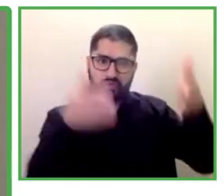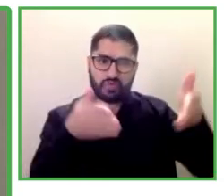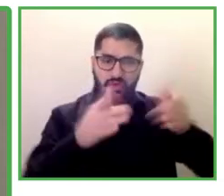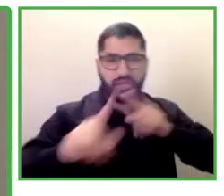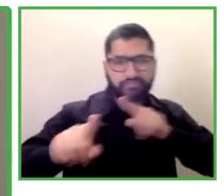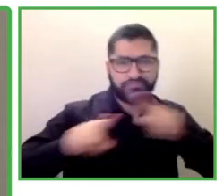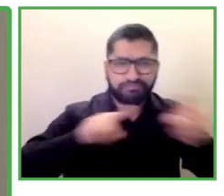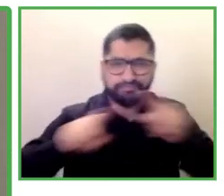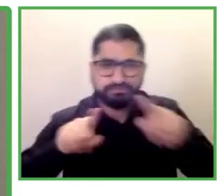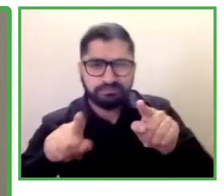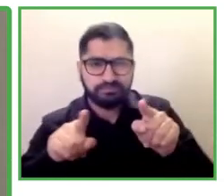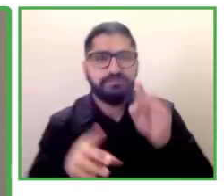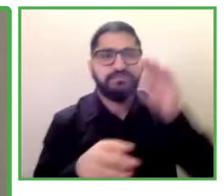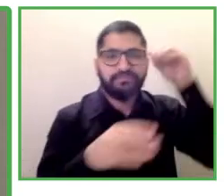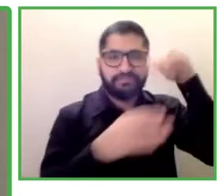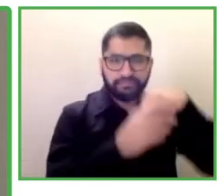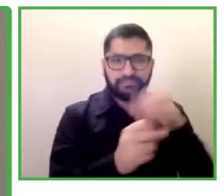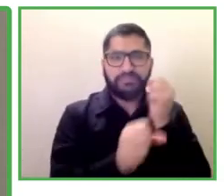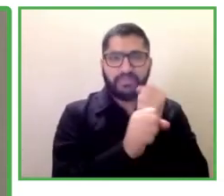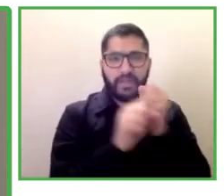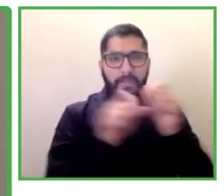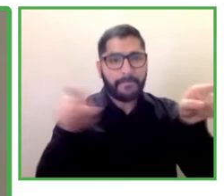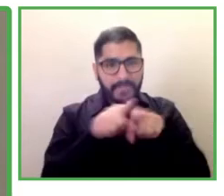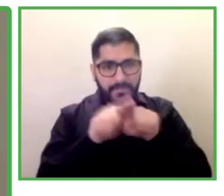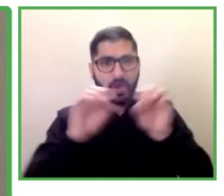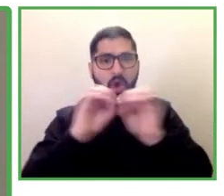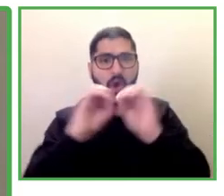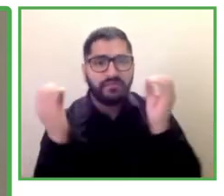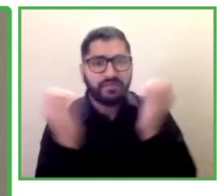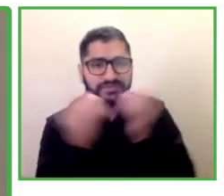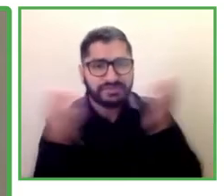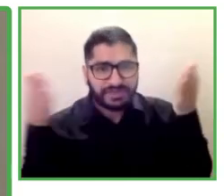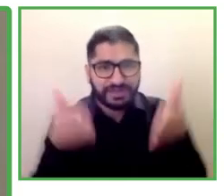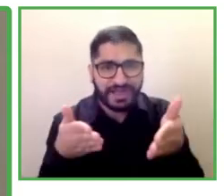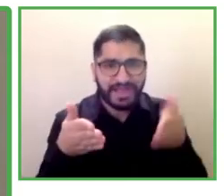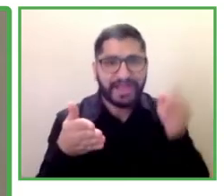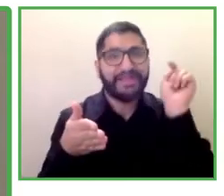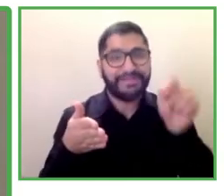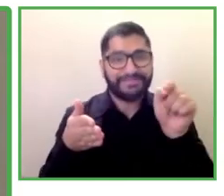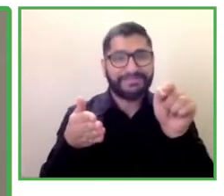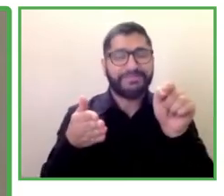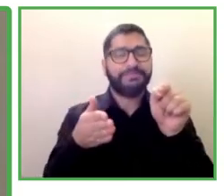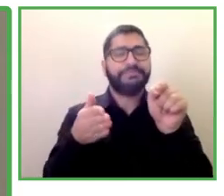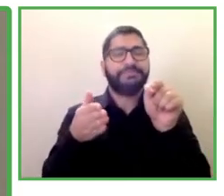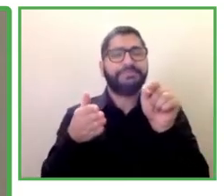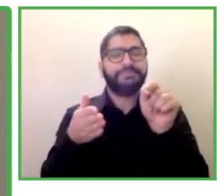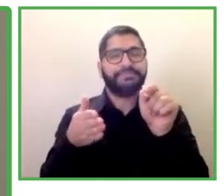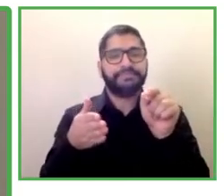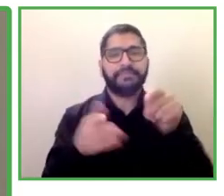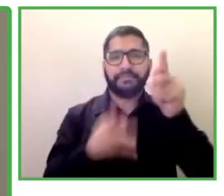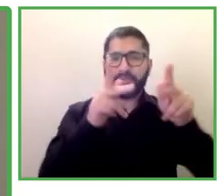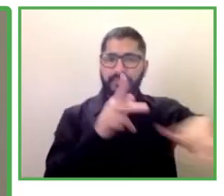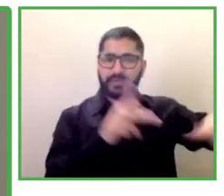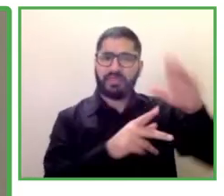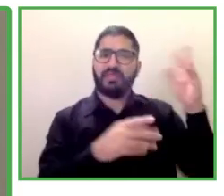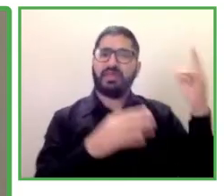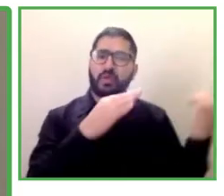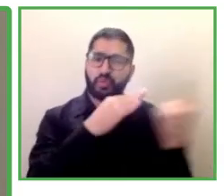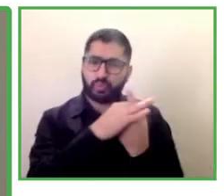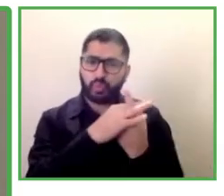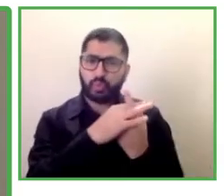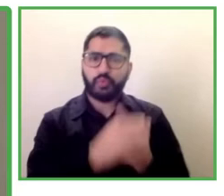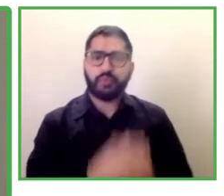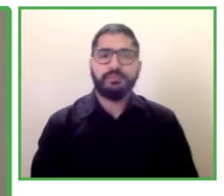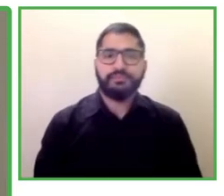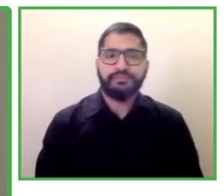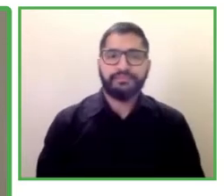the State Employment and Disability Exchange of the same office. She has a degree on Business Administration by the